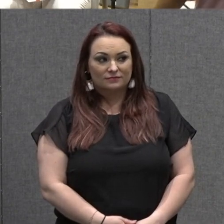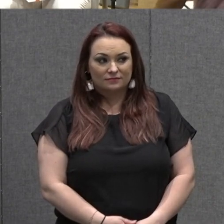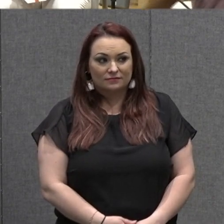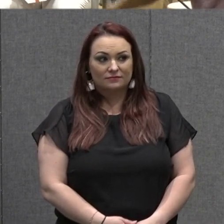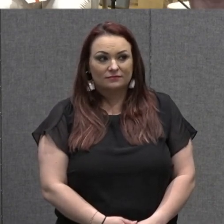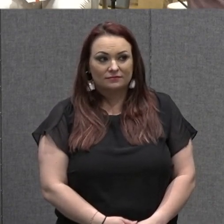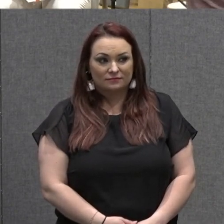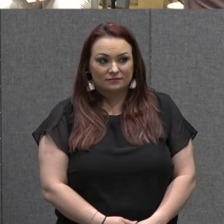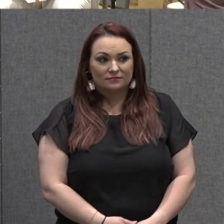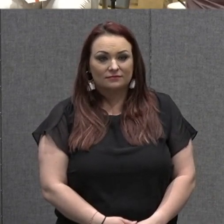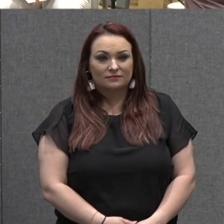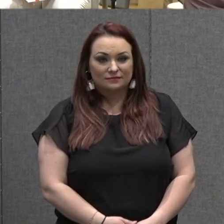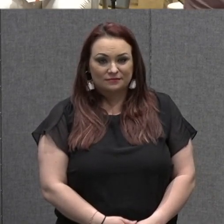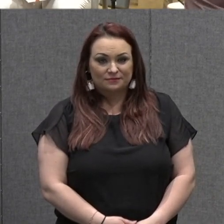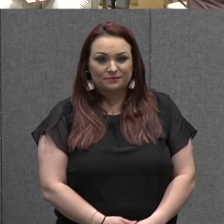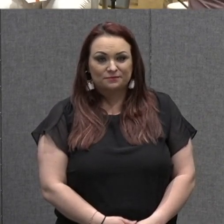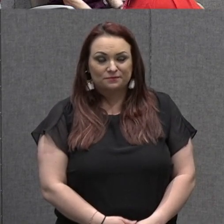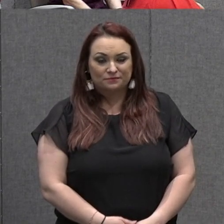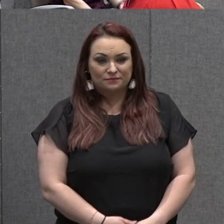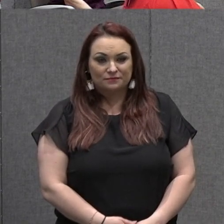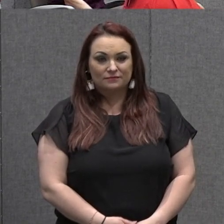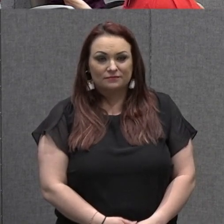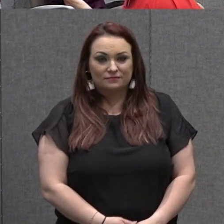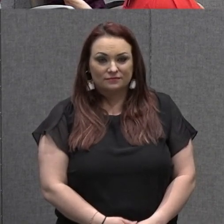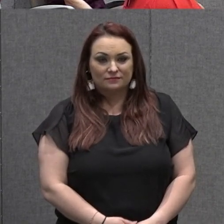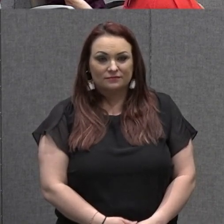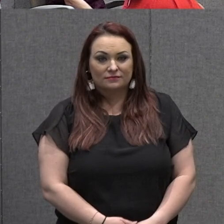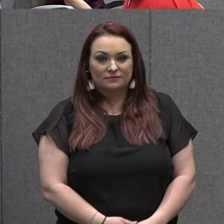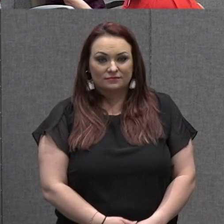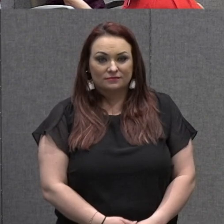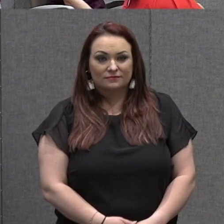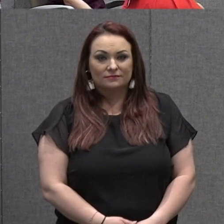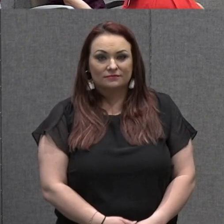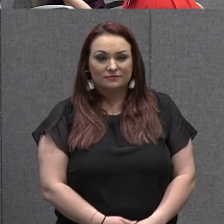What I love is I can hear every single part.